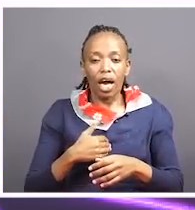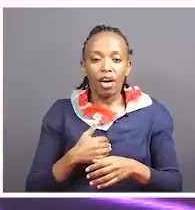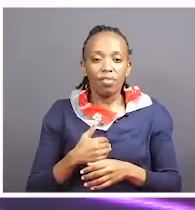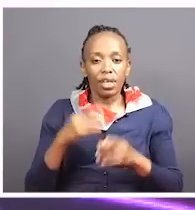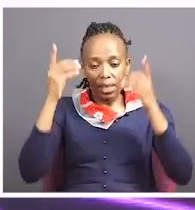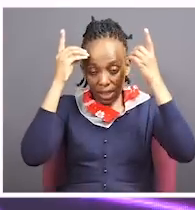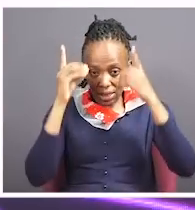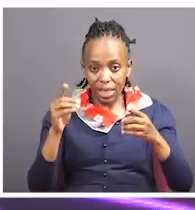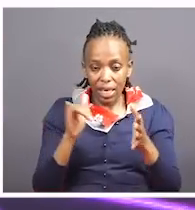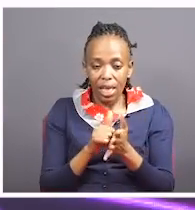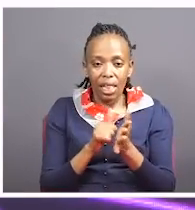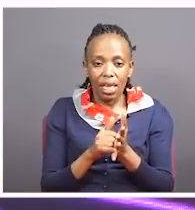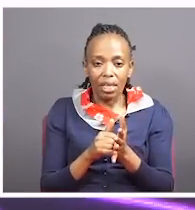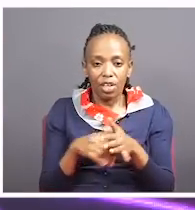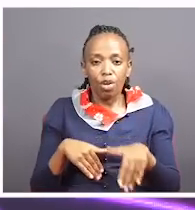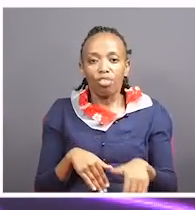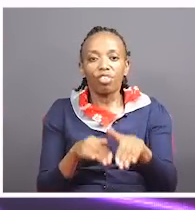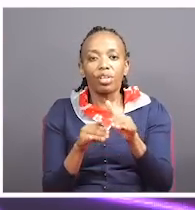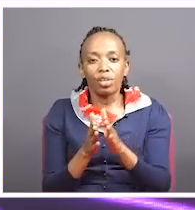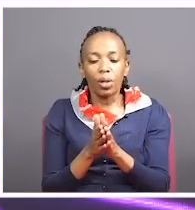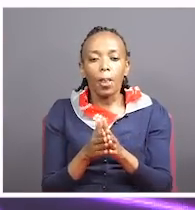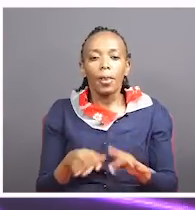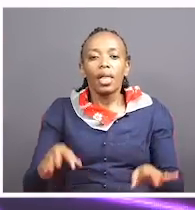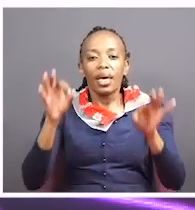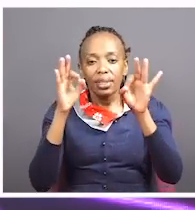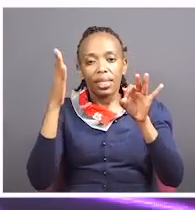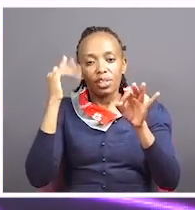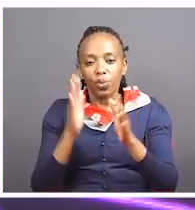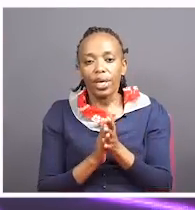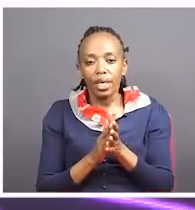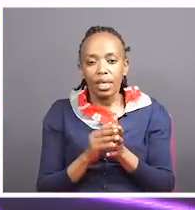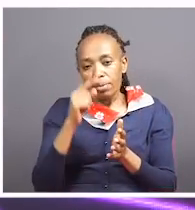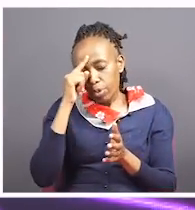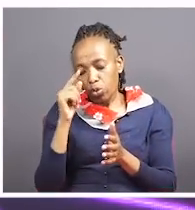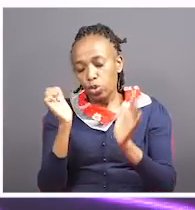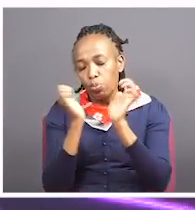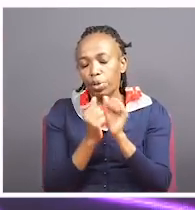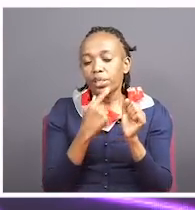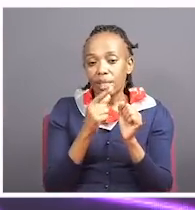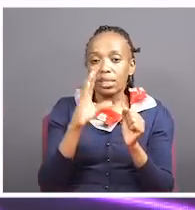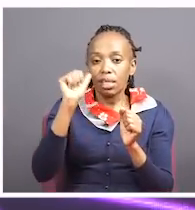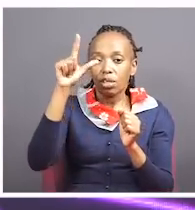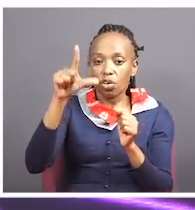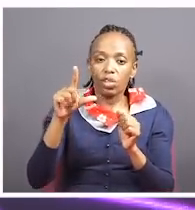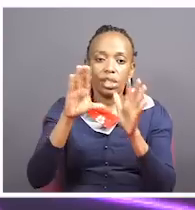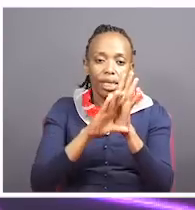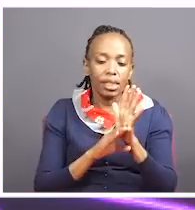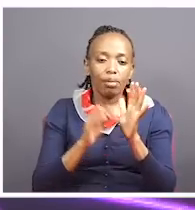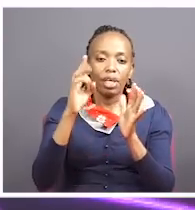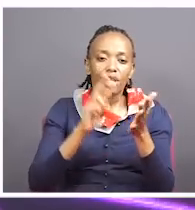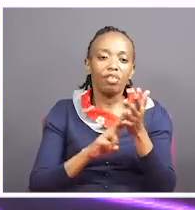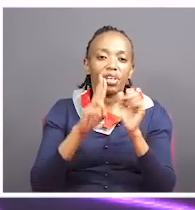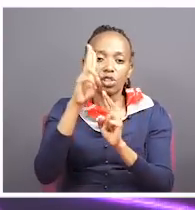up their own minds that they are going to pursue excellence. Why? Because Paul says in Colossians chapter